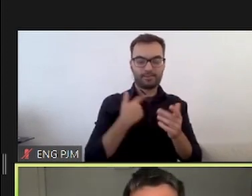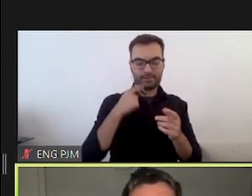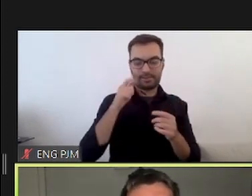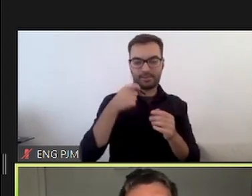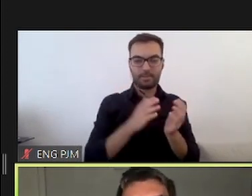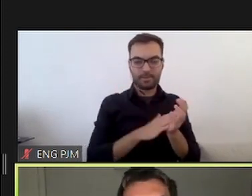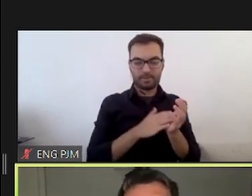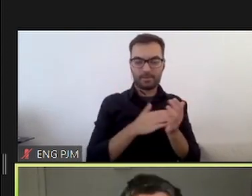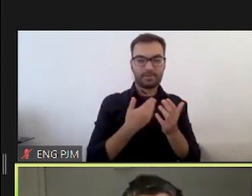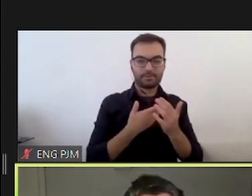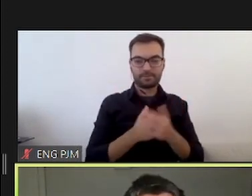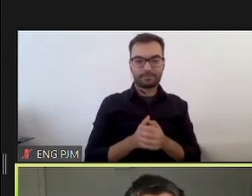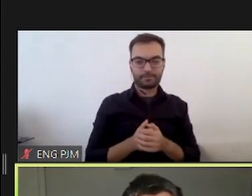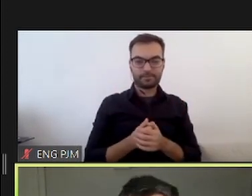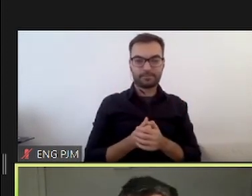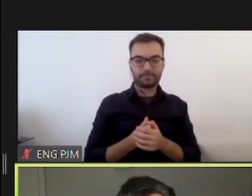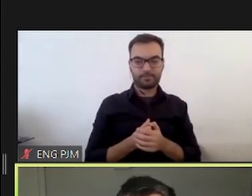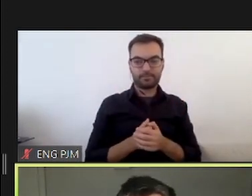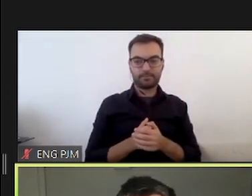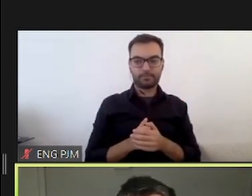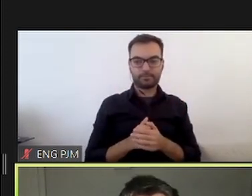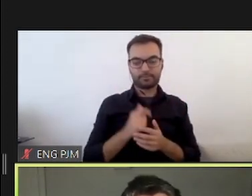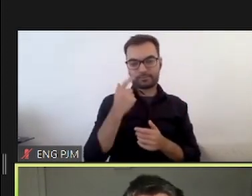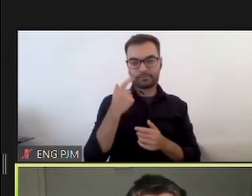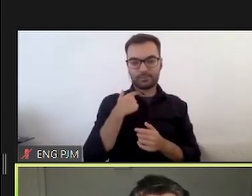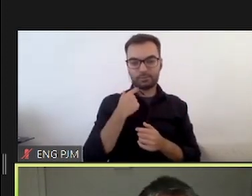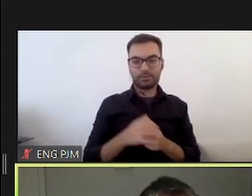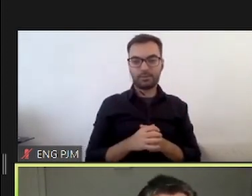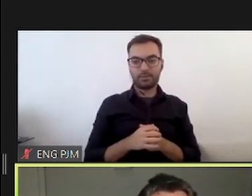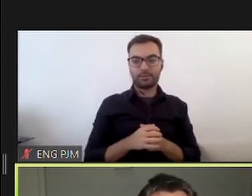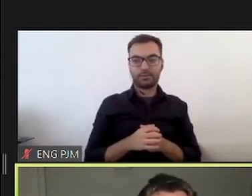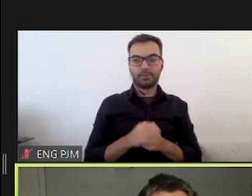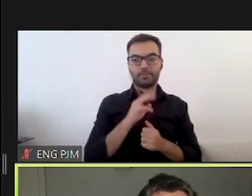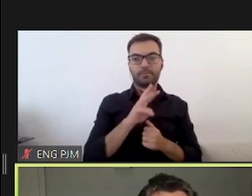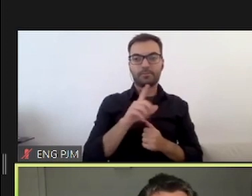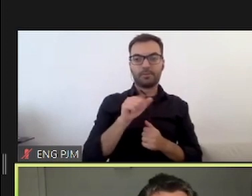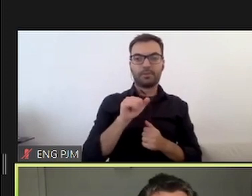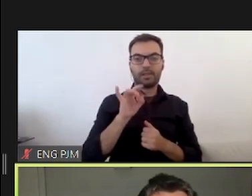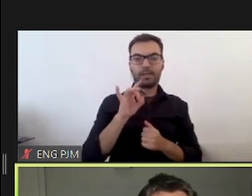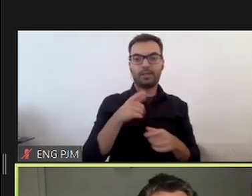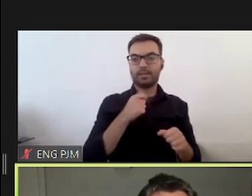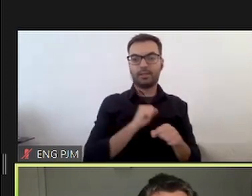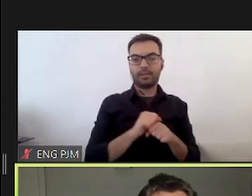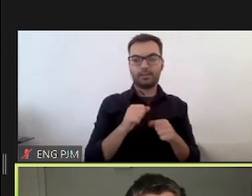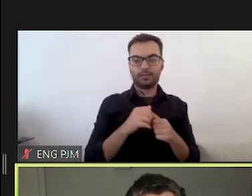a Bible because the funny thing, the WCEG is not